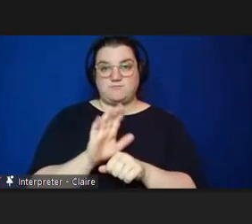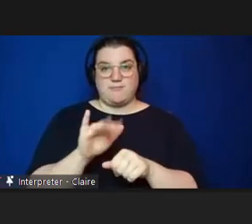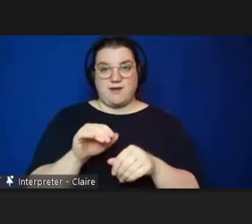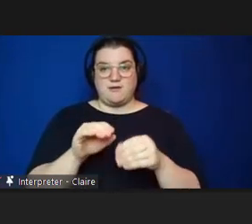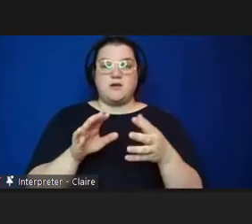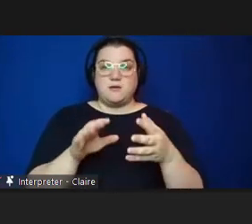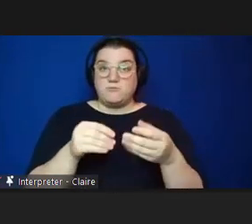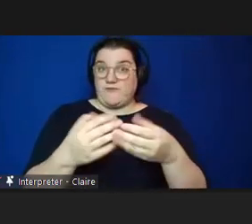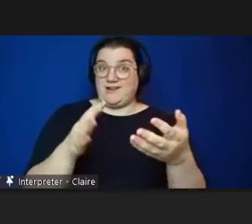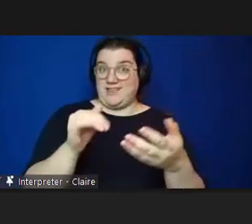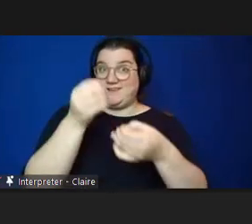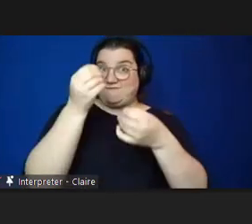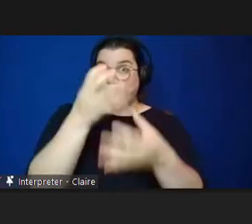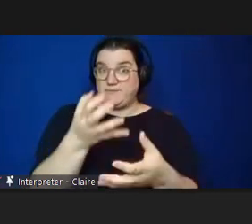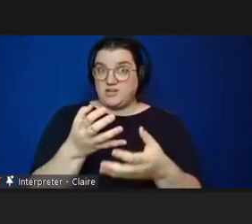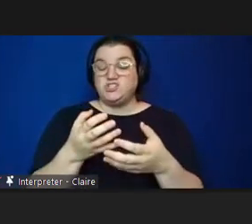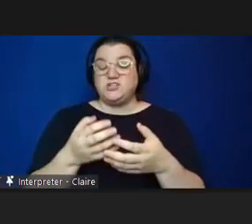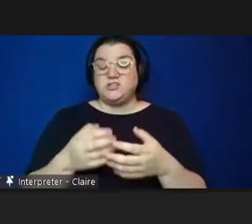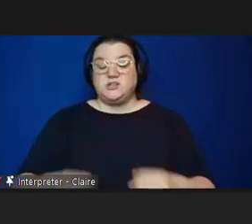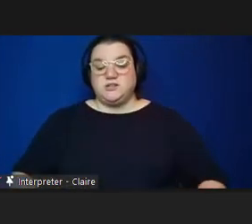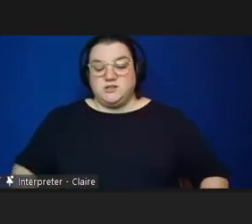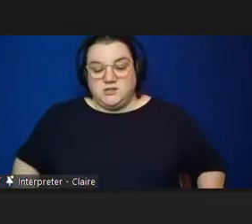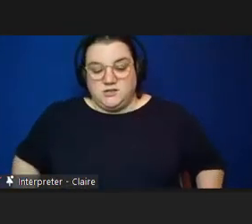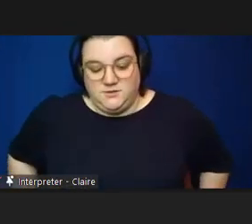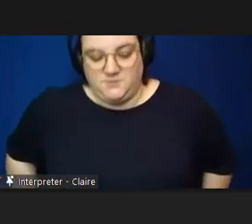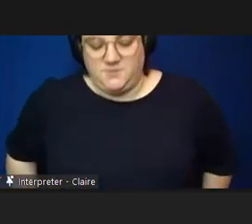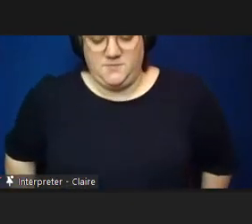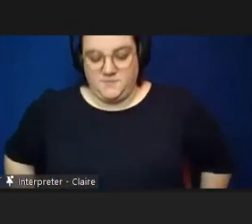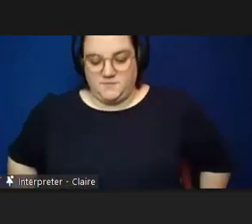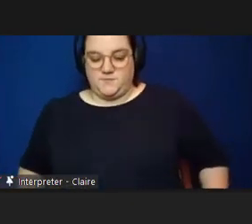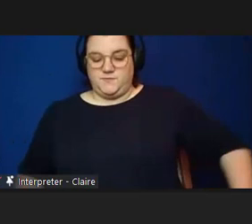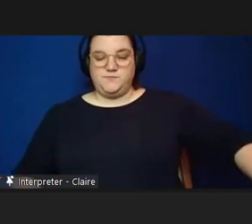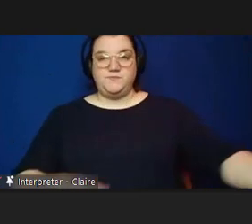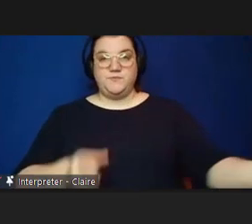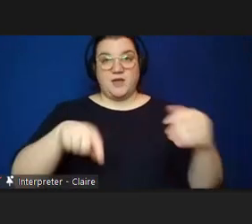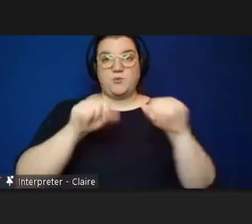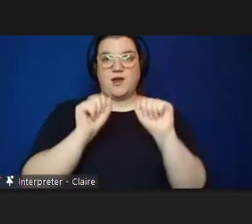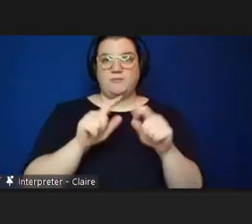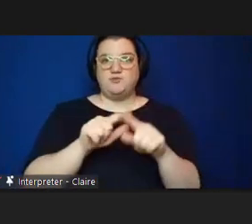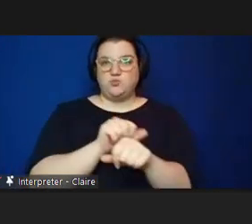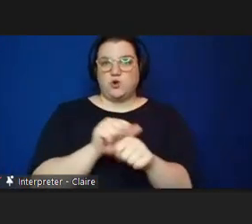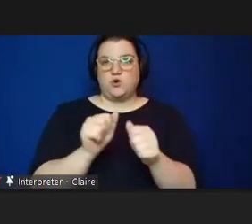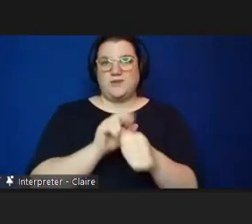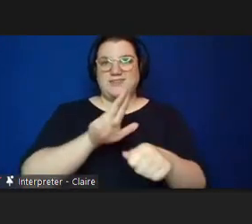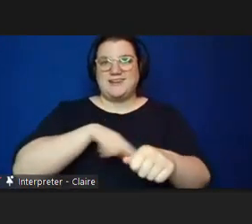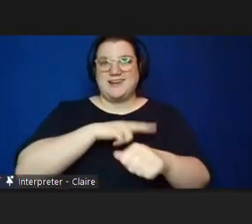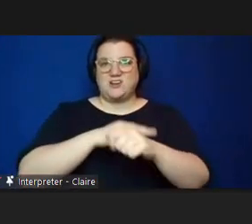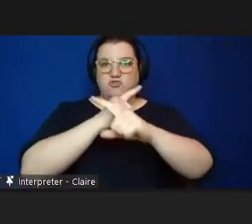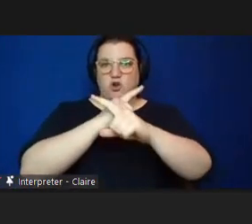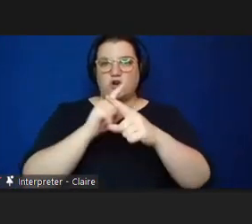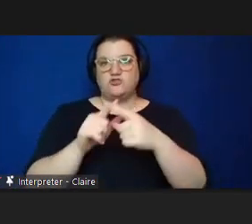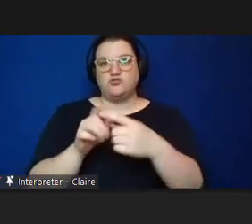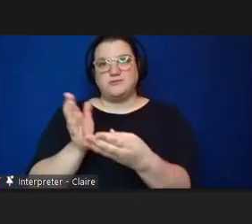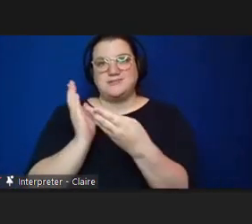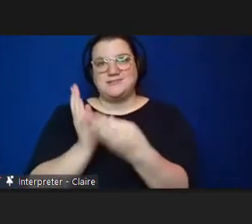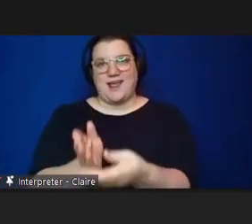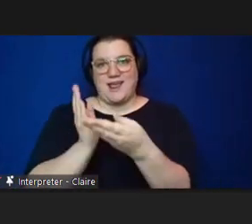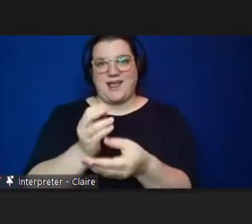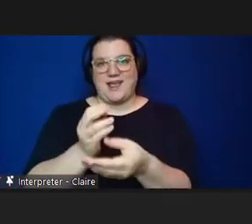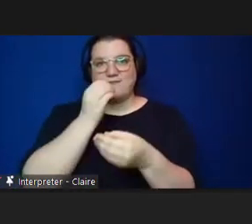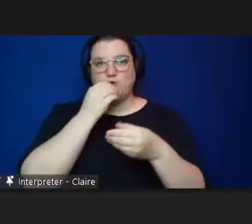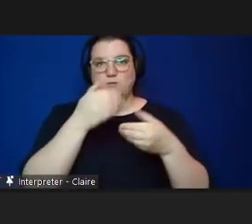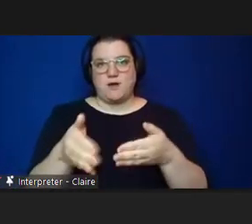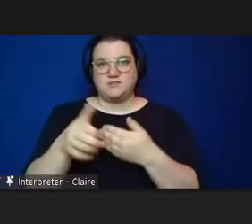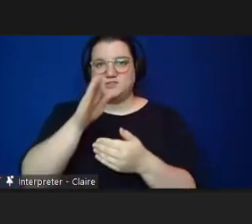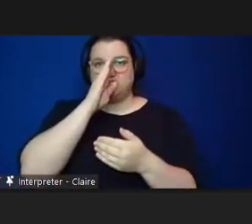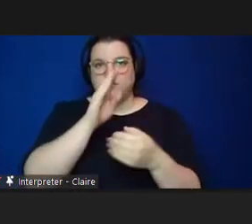that information. They were able to work with the National Guard in order to take those food boxes directly to